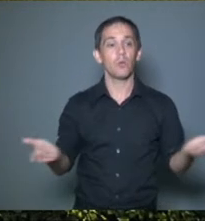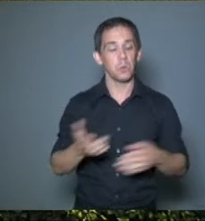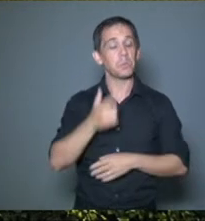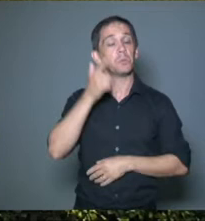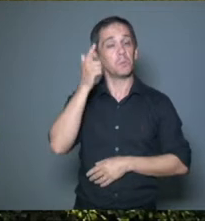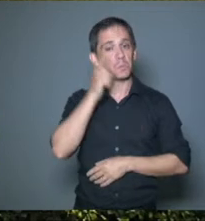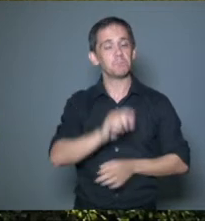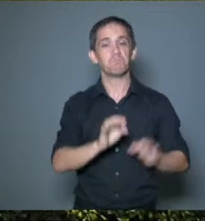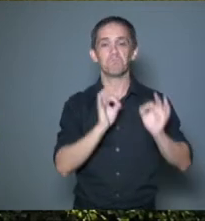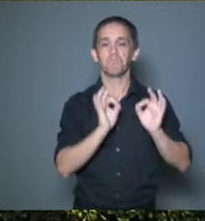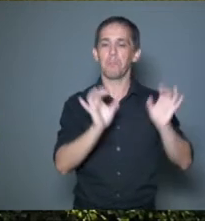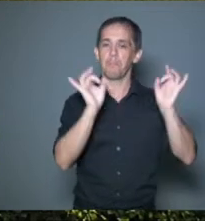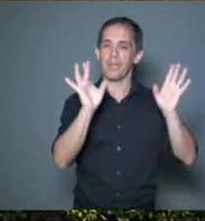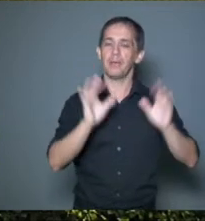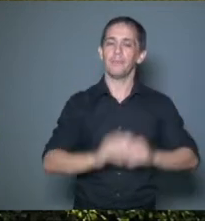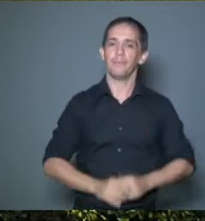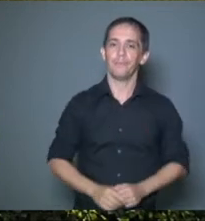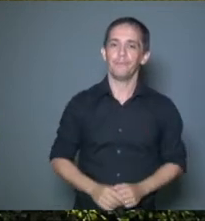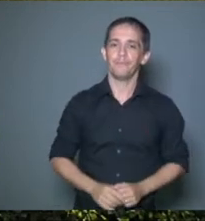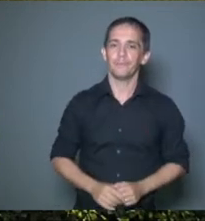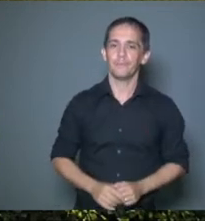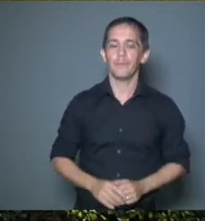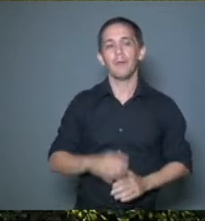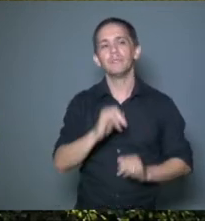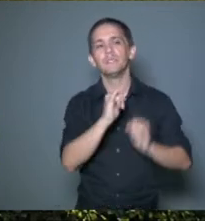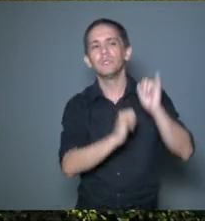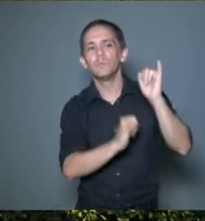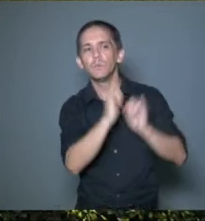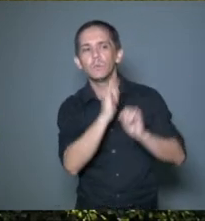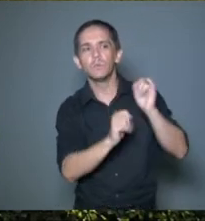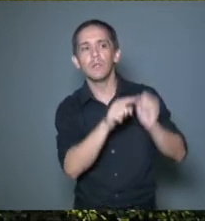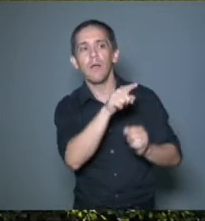of certified agriculture.